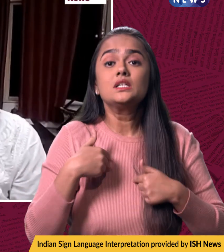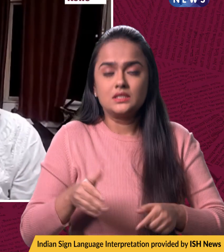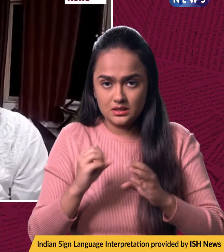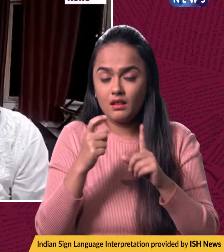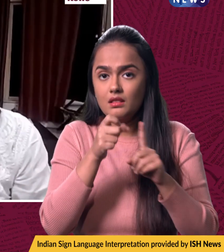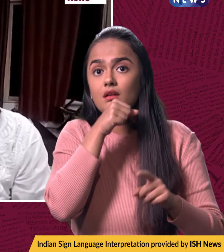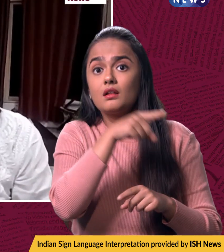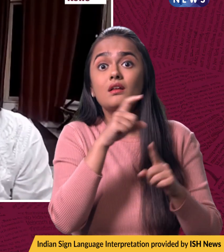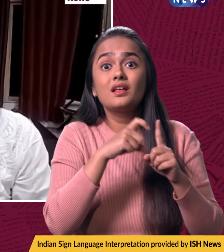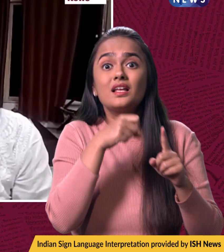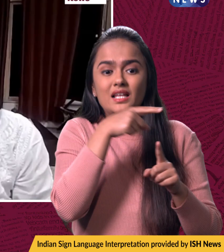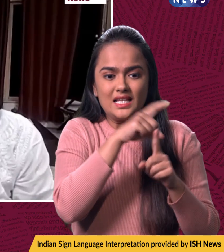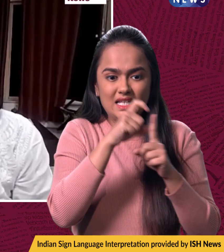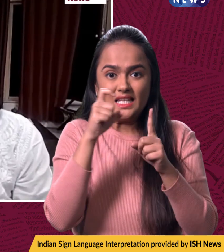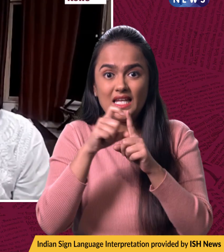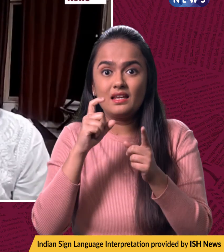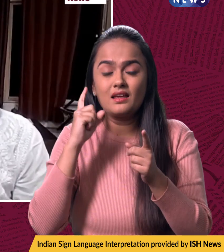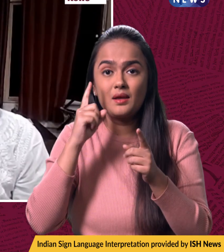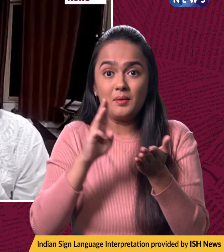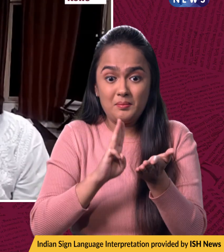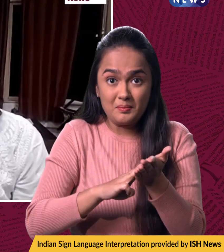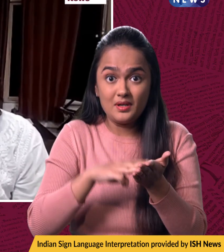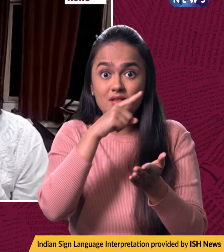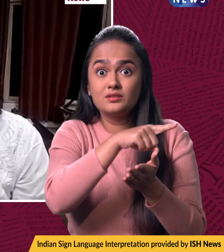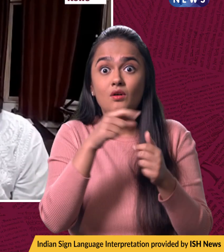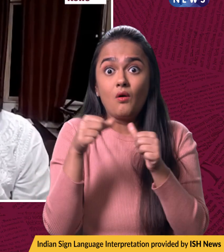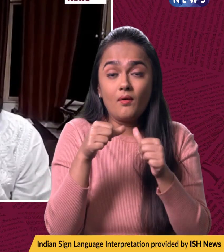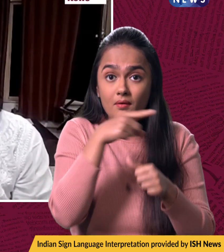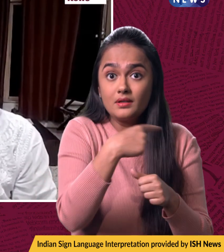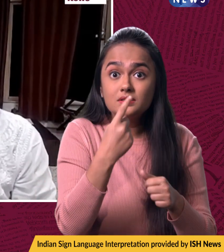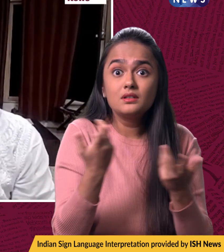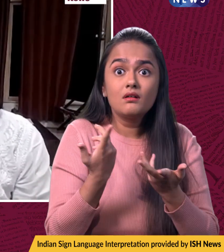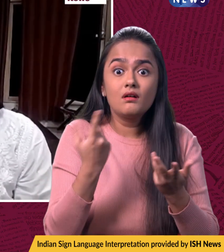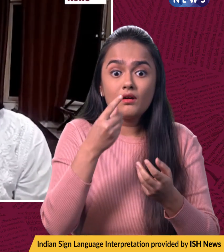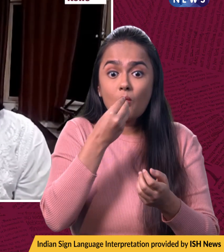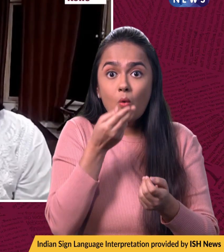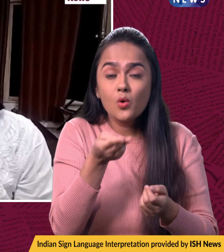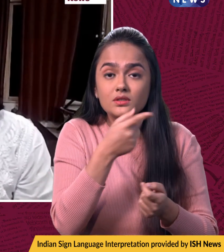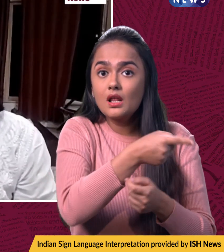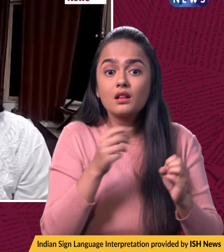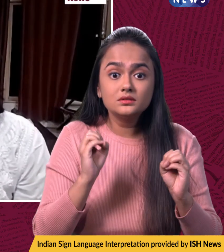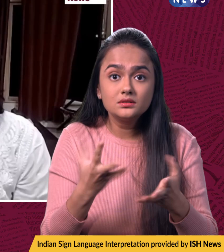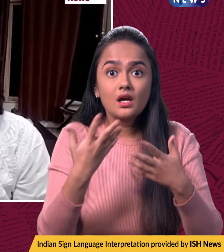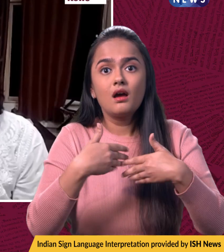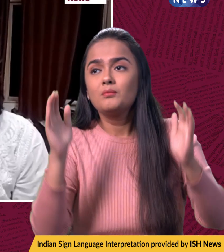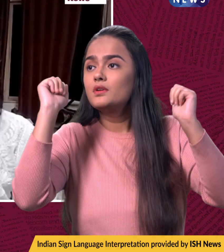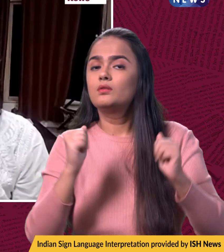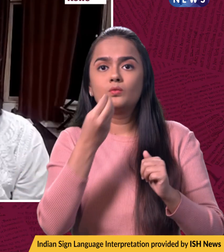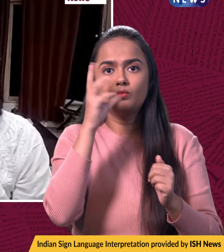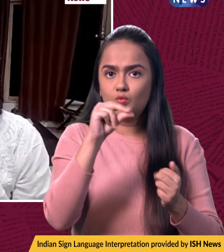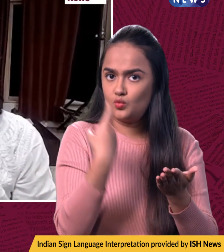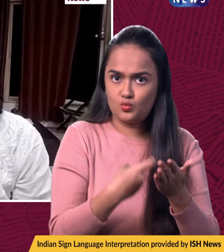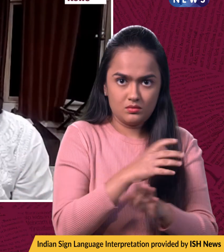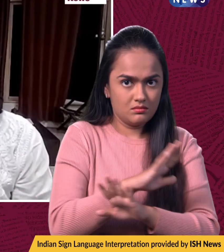with Delhi. The Delhi Disaster Management Authority has now decided to restrict dining at restaurants and